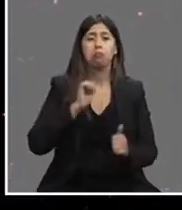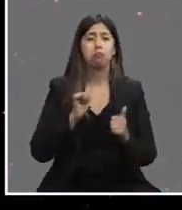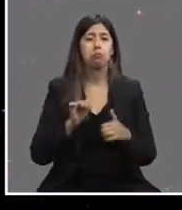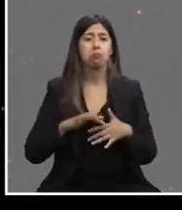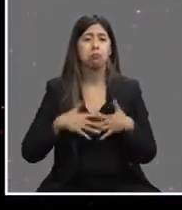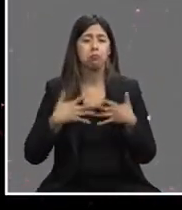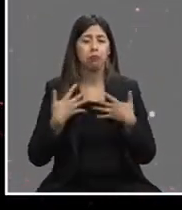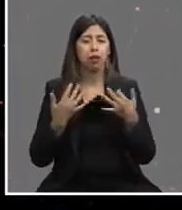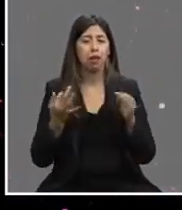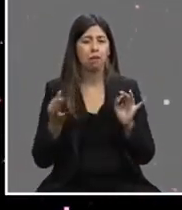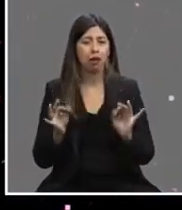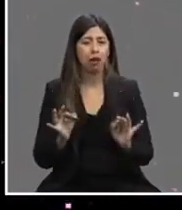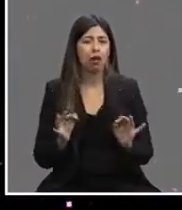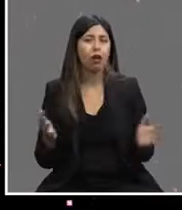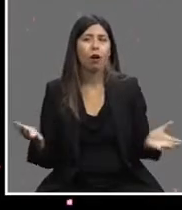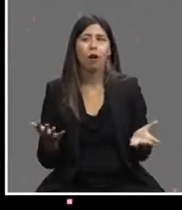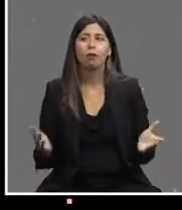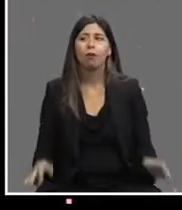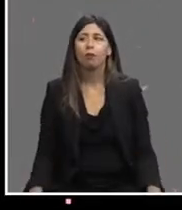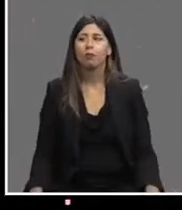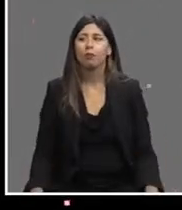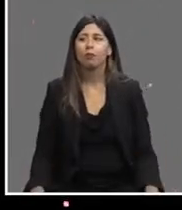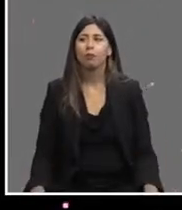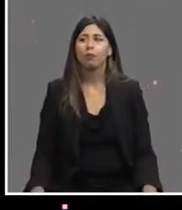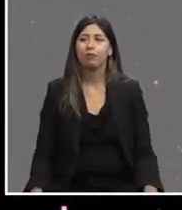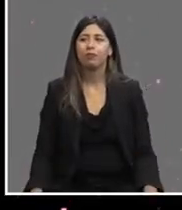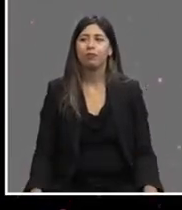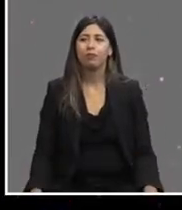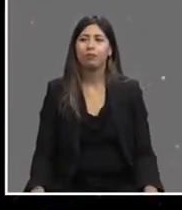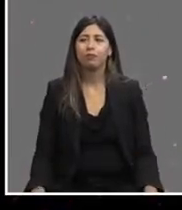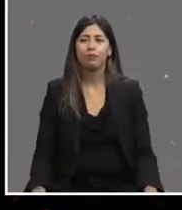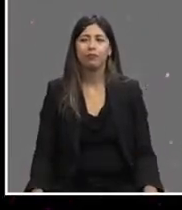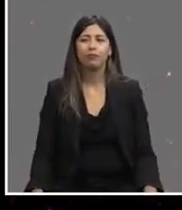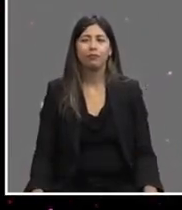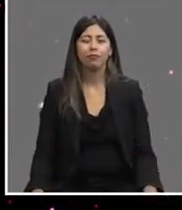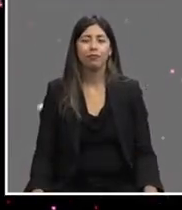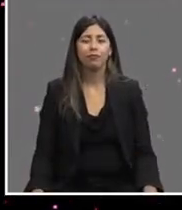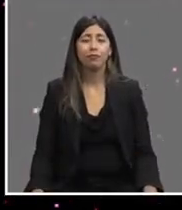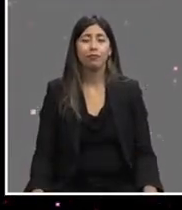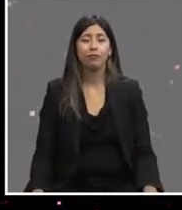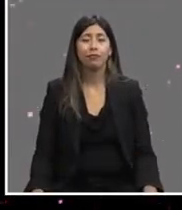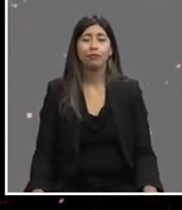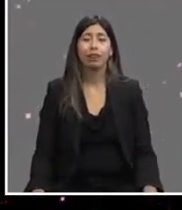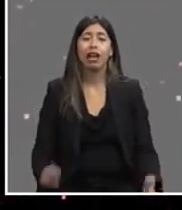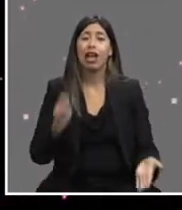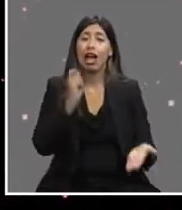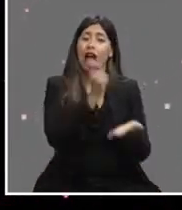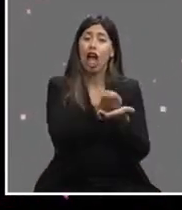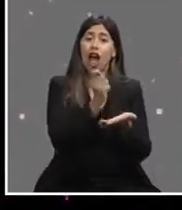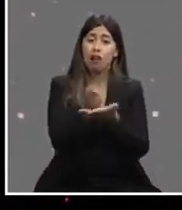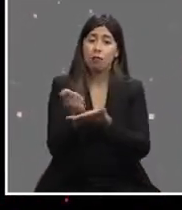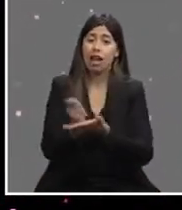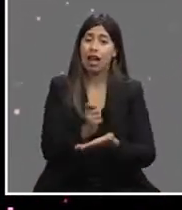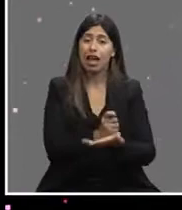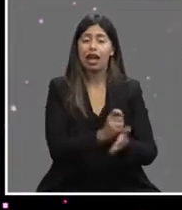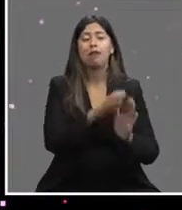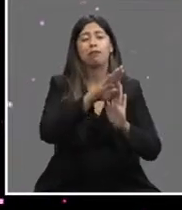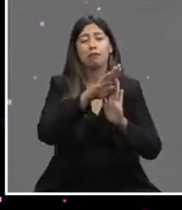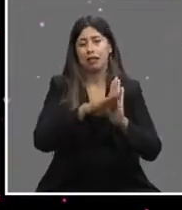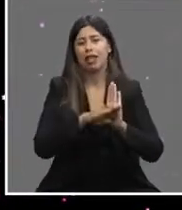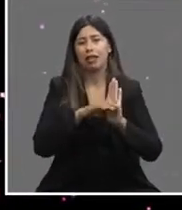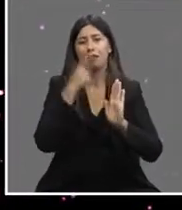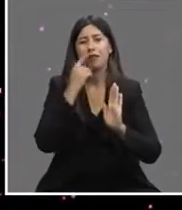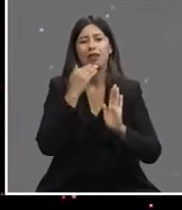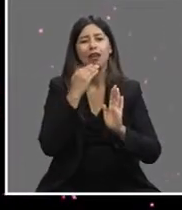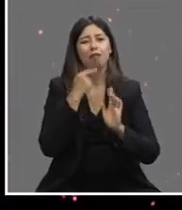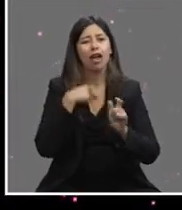is to consume less, but to be more aware of our sensations. For example, when we eat,